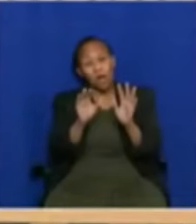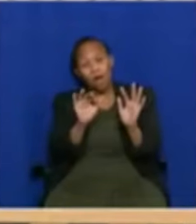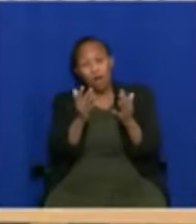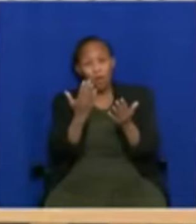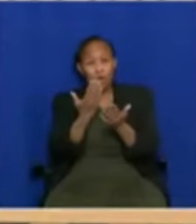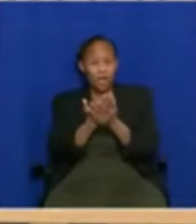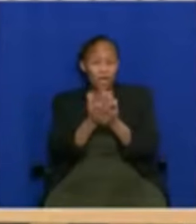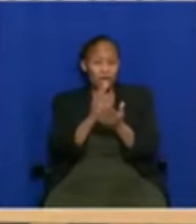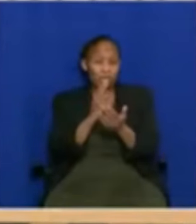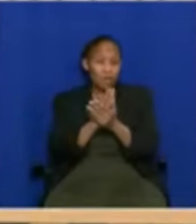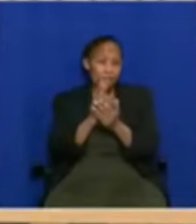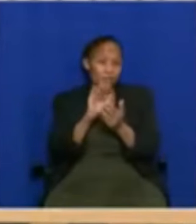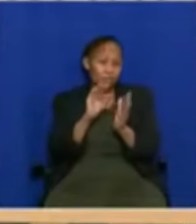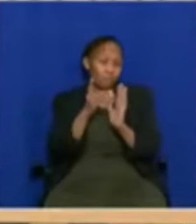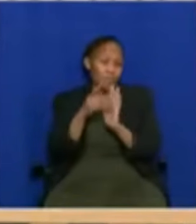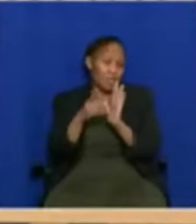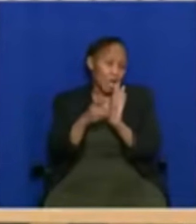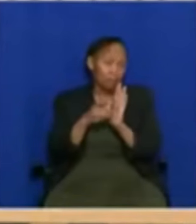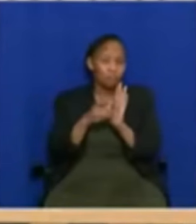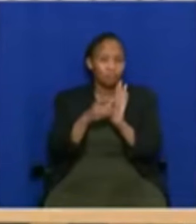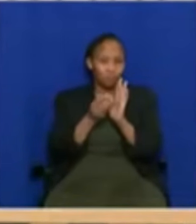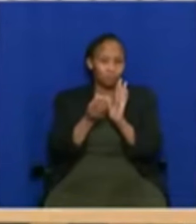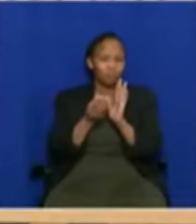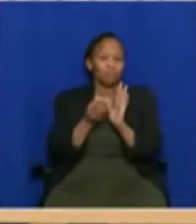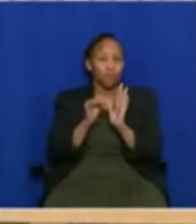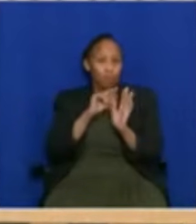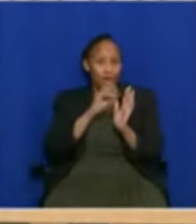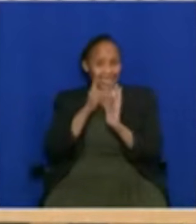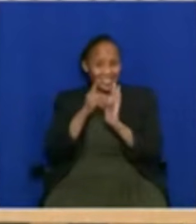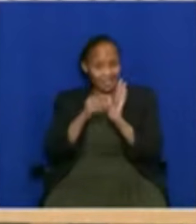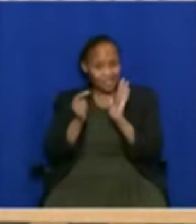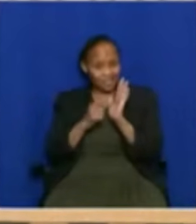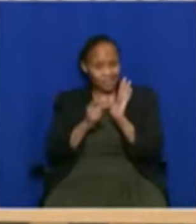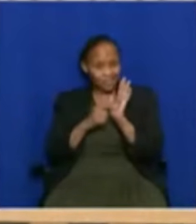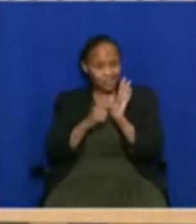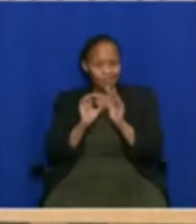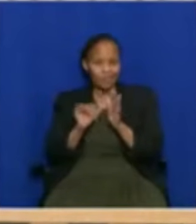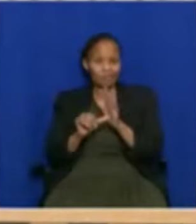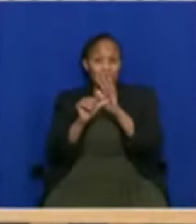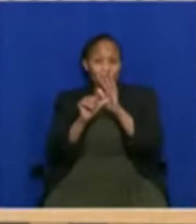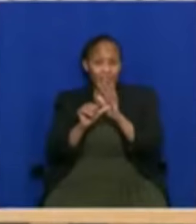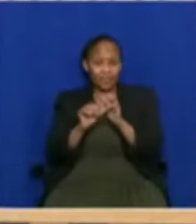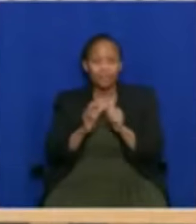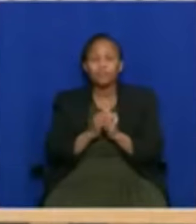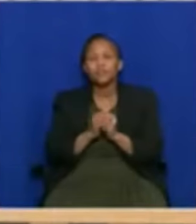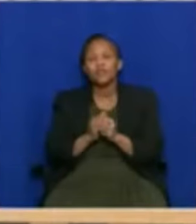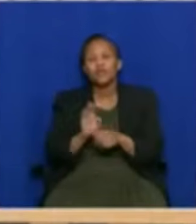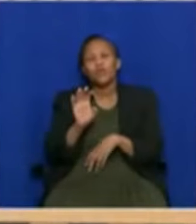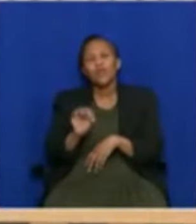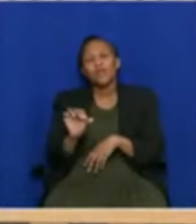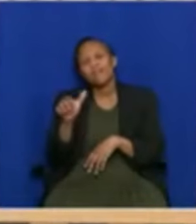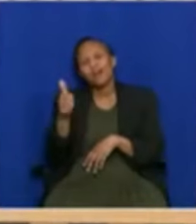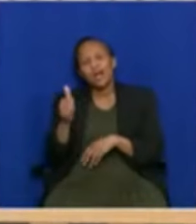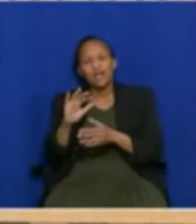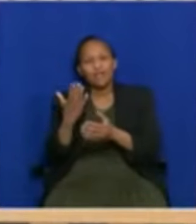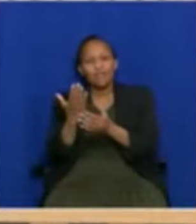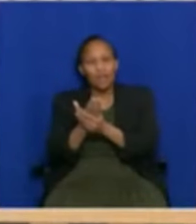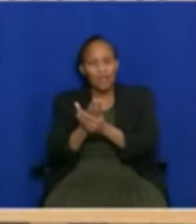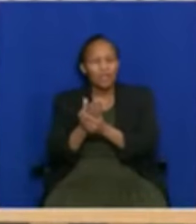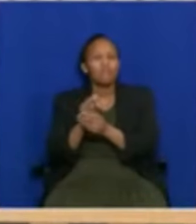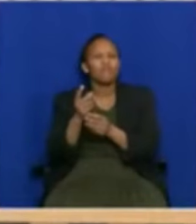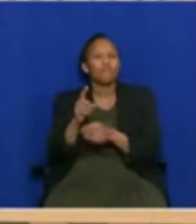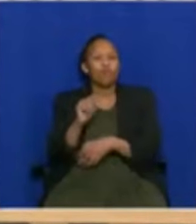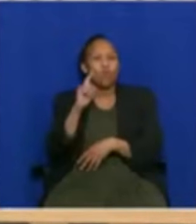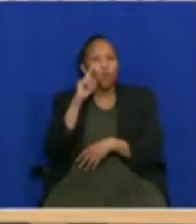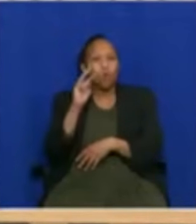important. You have by your feet another file. It's Mkwanazi annexures.